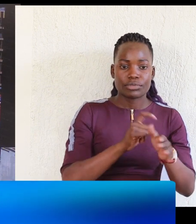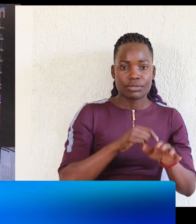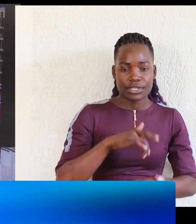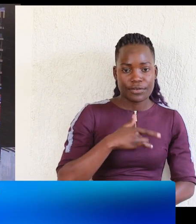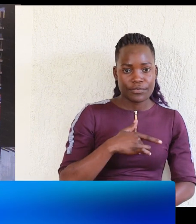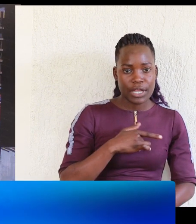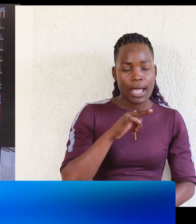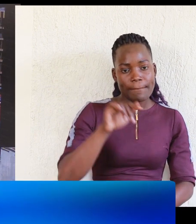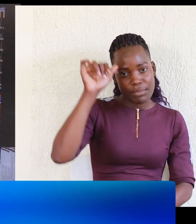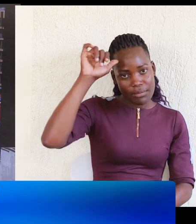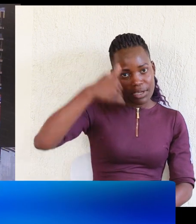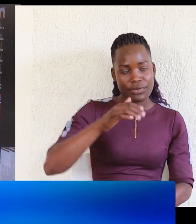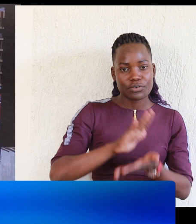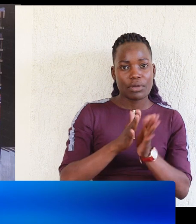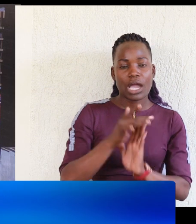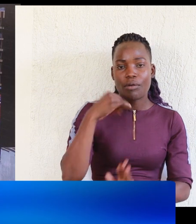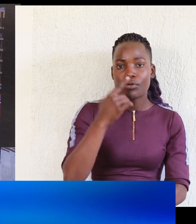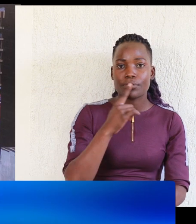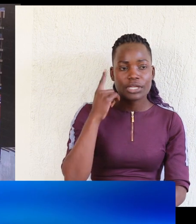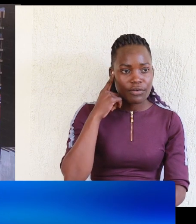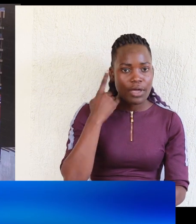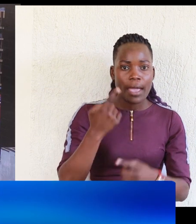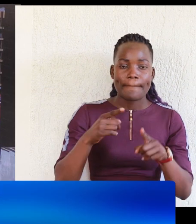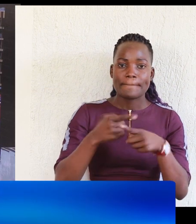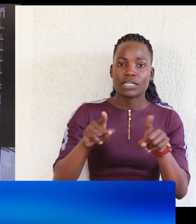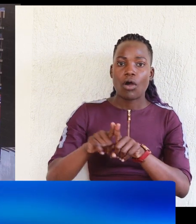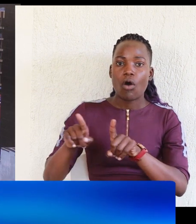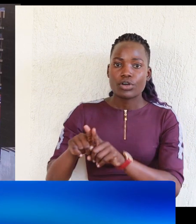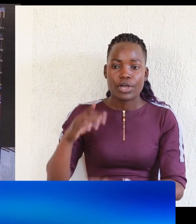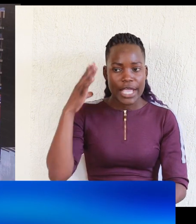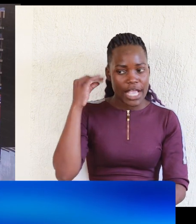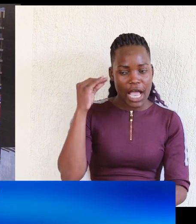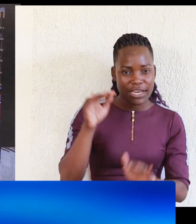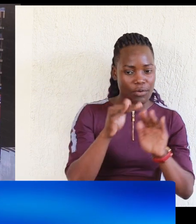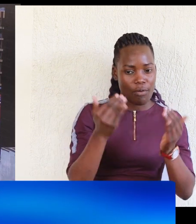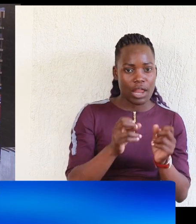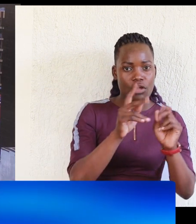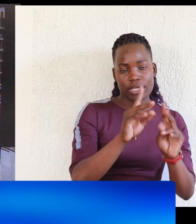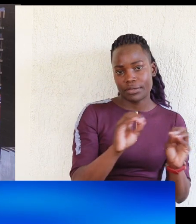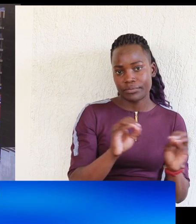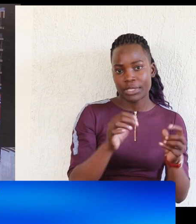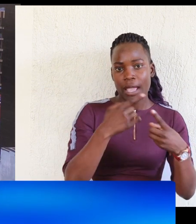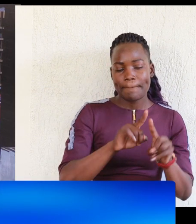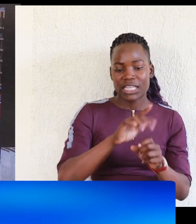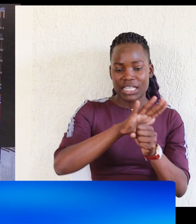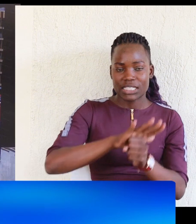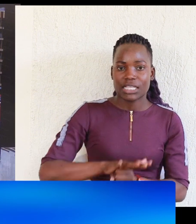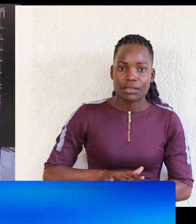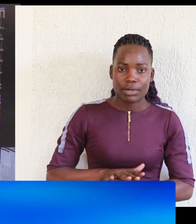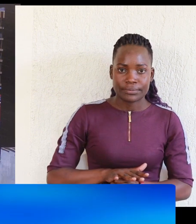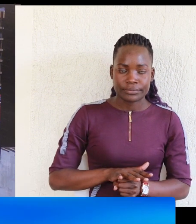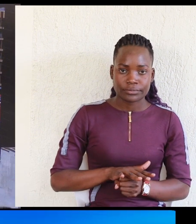she will feel like, I'm too clever to be deaf, but also the hearing world, I'm still not okay. So this part of